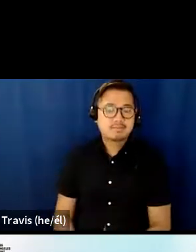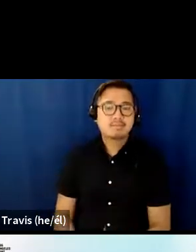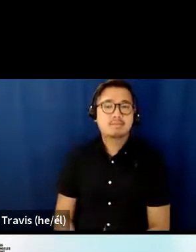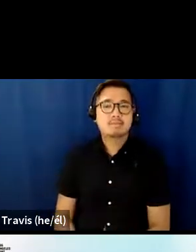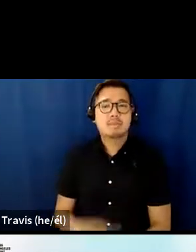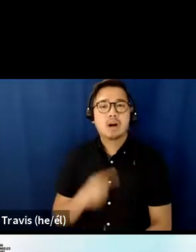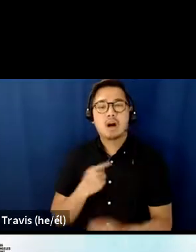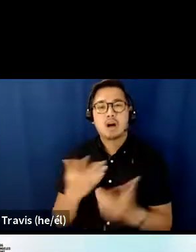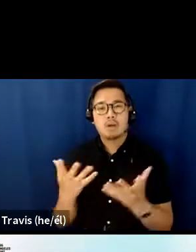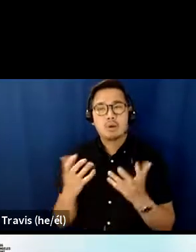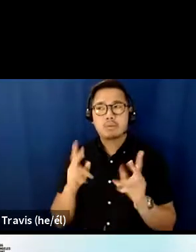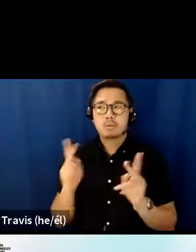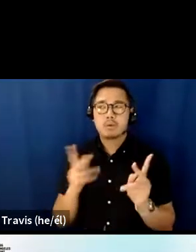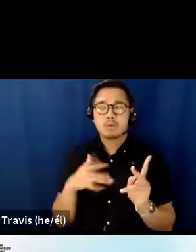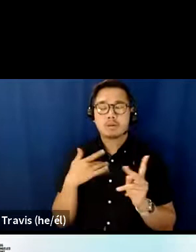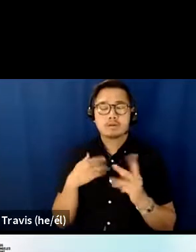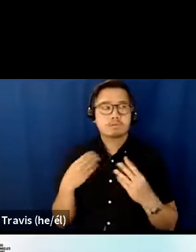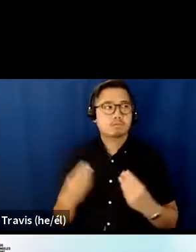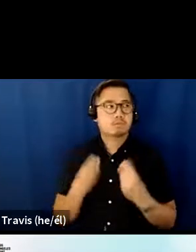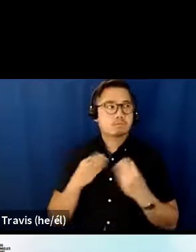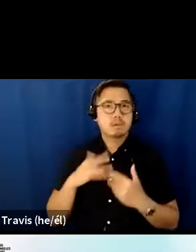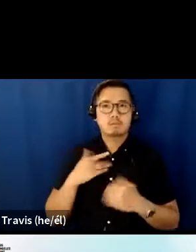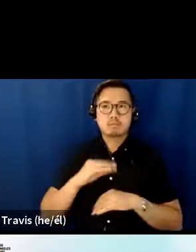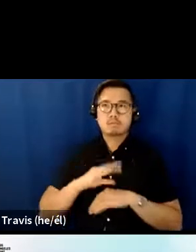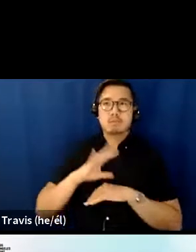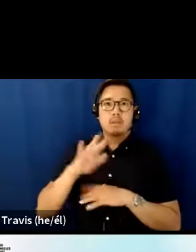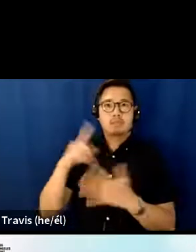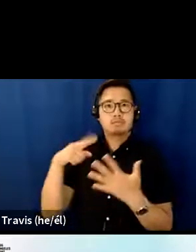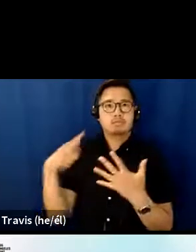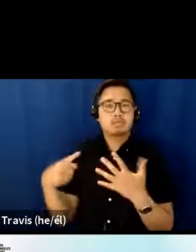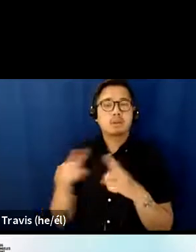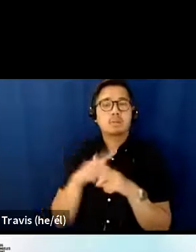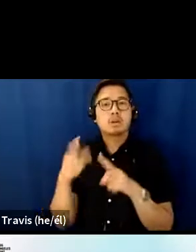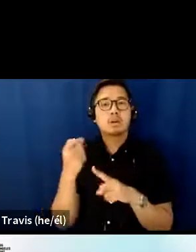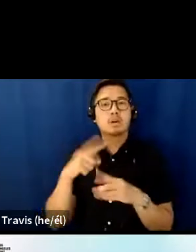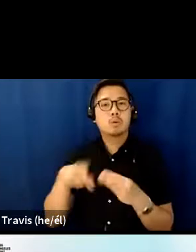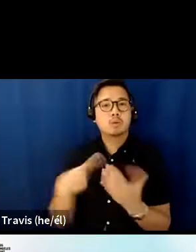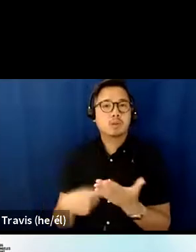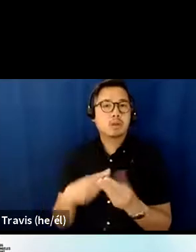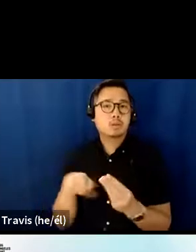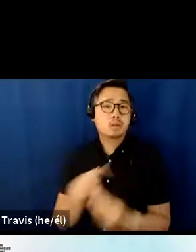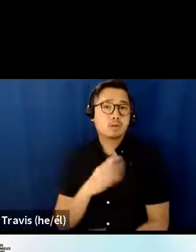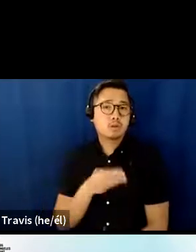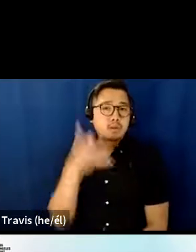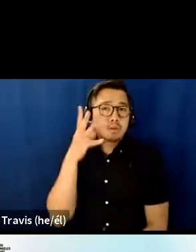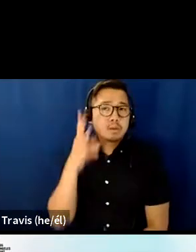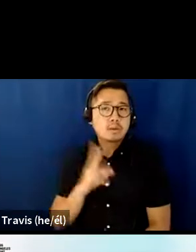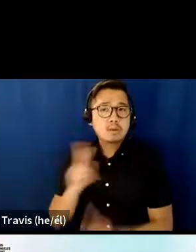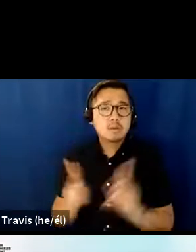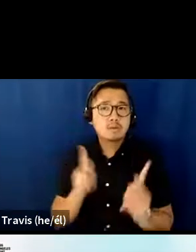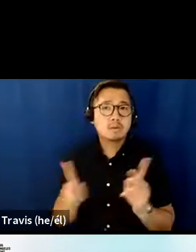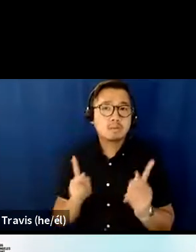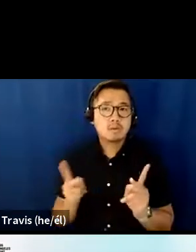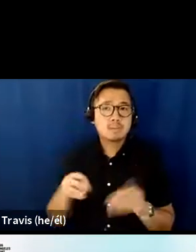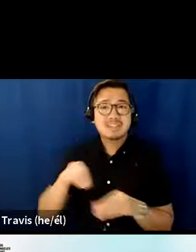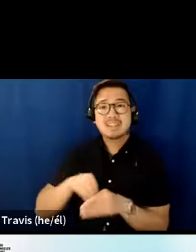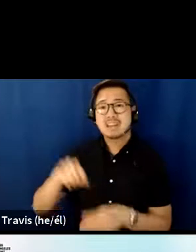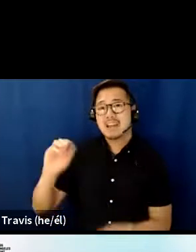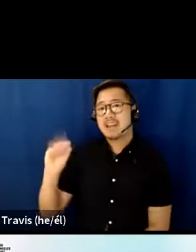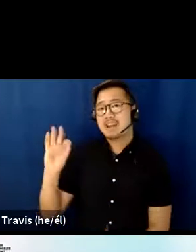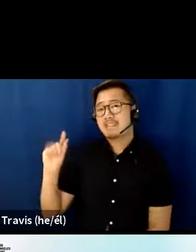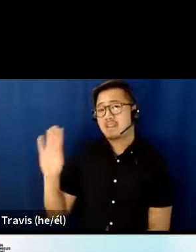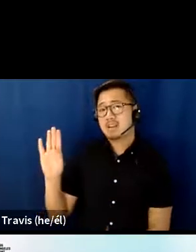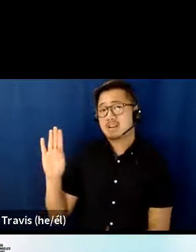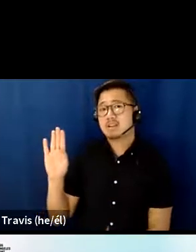everyone to be encouraged in that. But when we do, and when we're talking about transmasculine folk in the AFAB arena, it is important